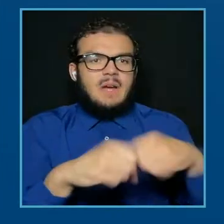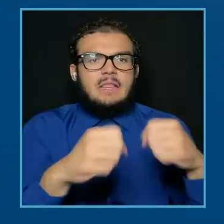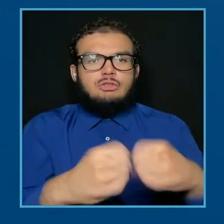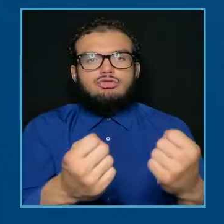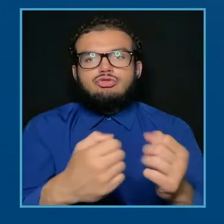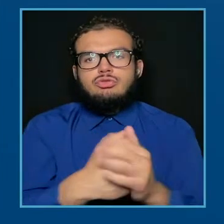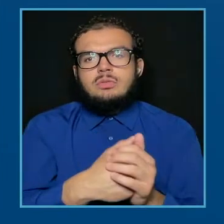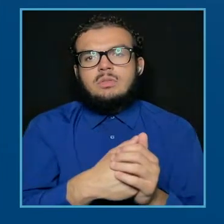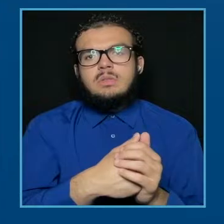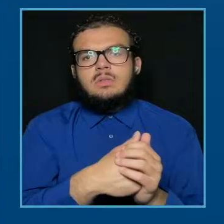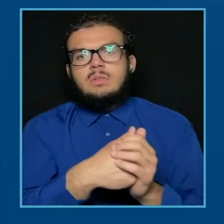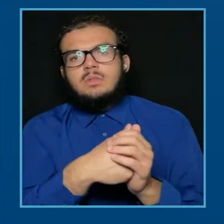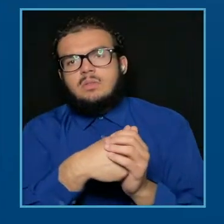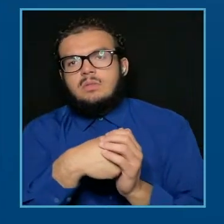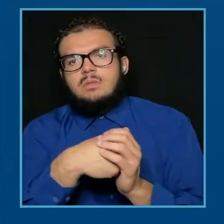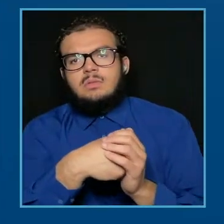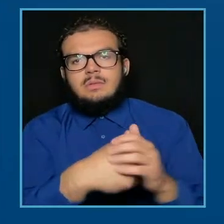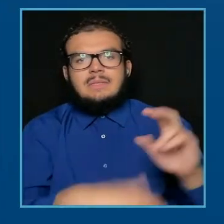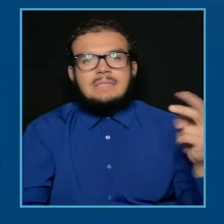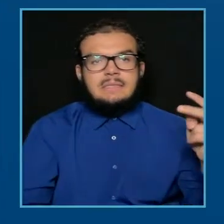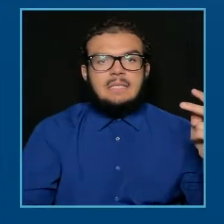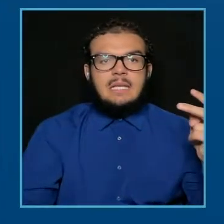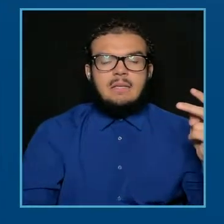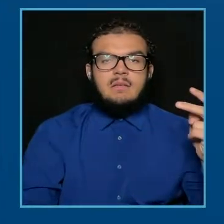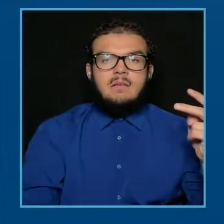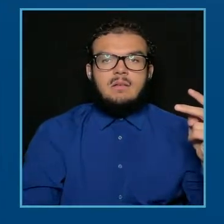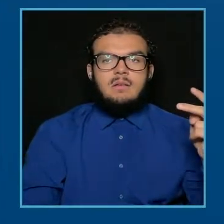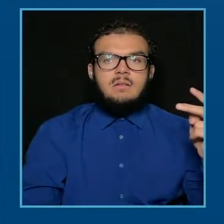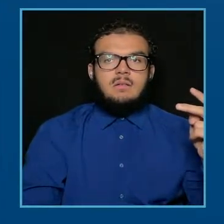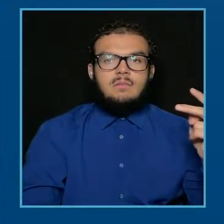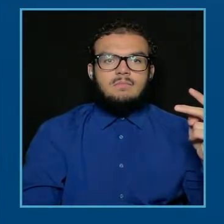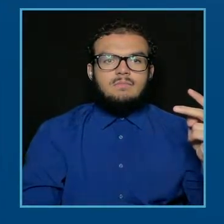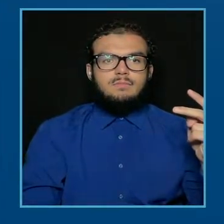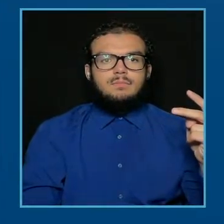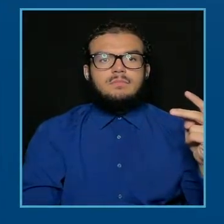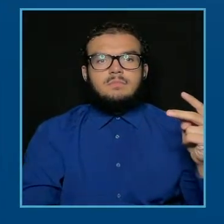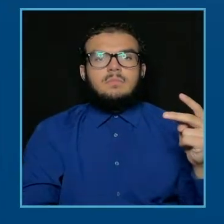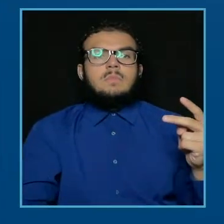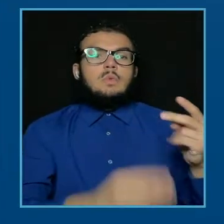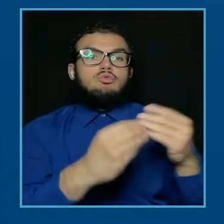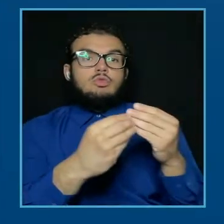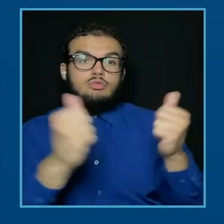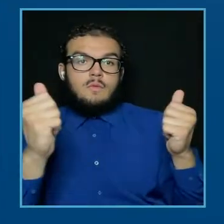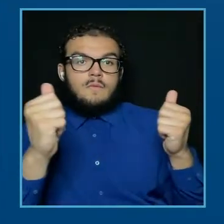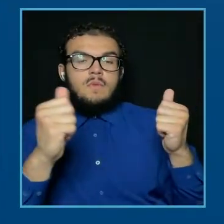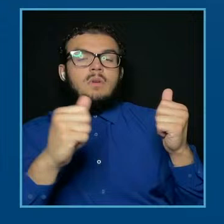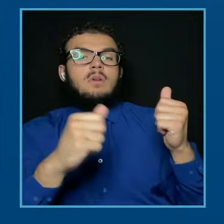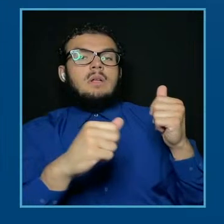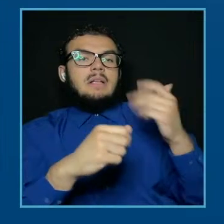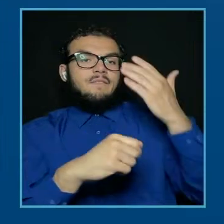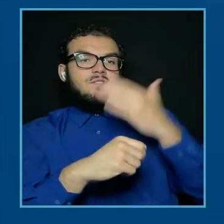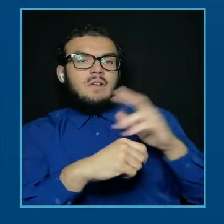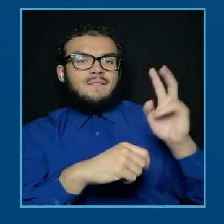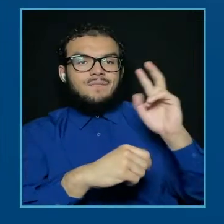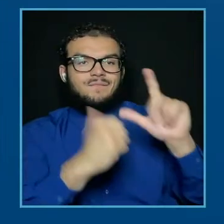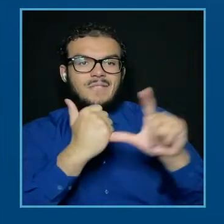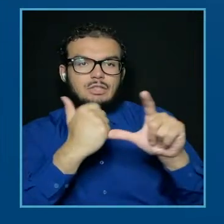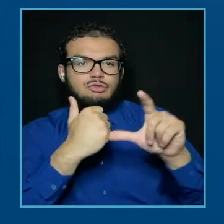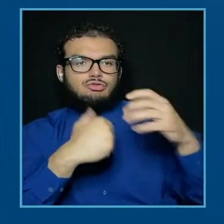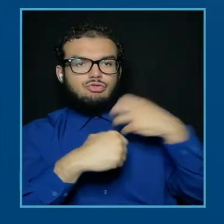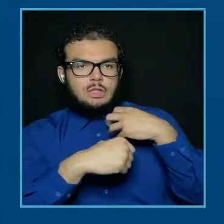put in the second full line of the first be it therefore resolved in front of the vice chair positions, you'd just